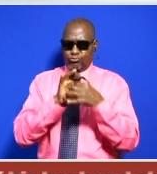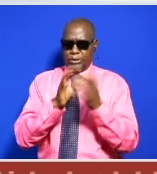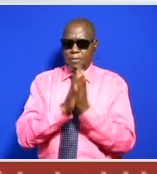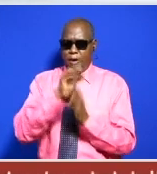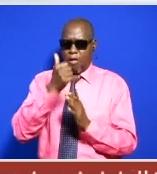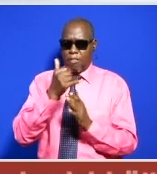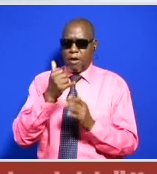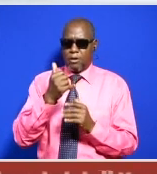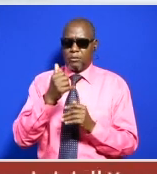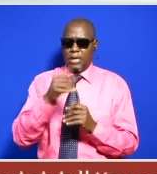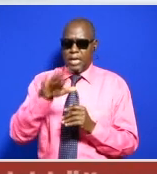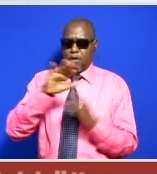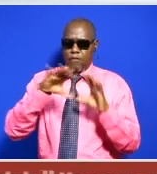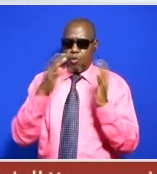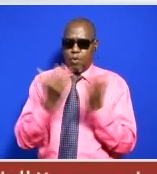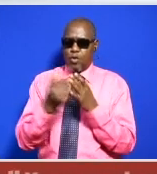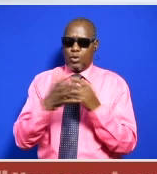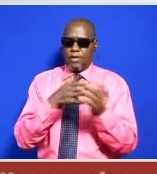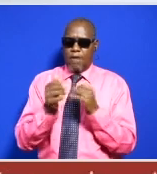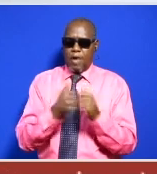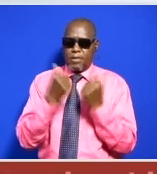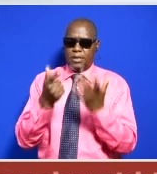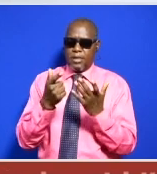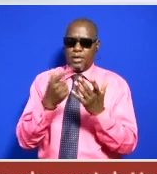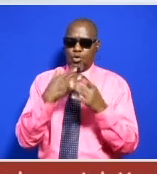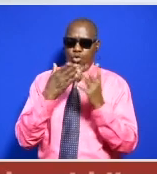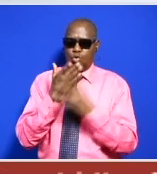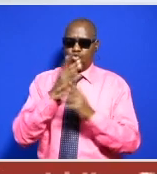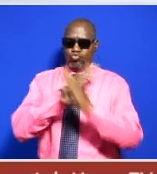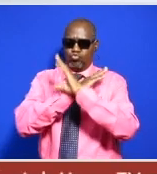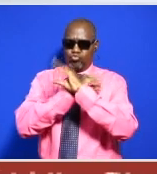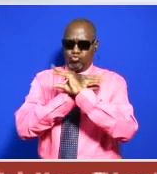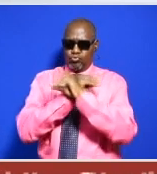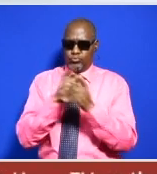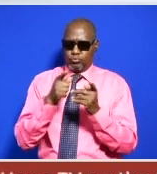world in whatever is happening through the audiovisual equipment that we have put. We put in a television set.